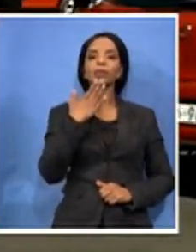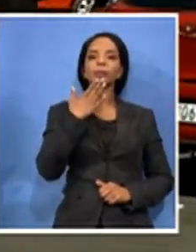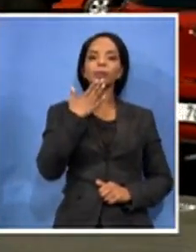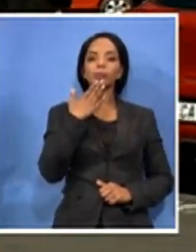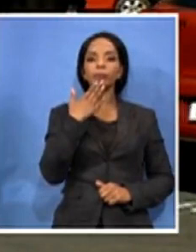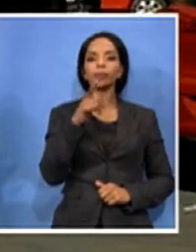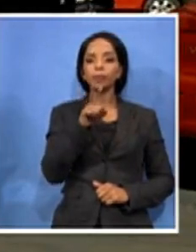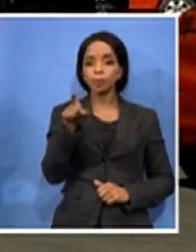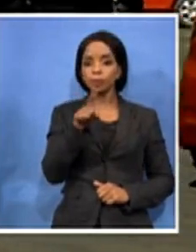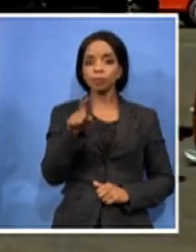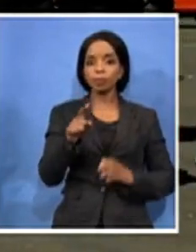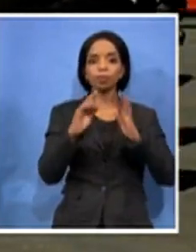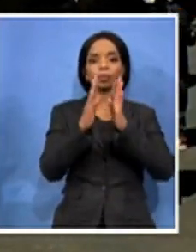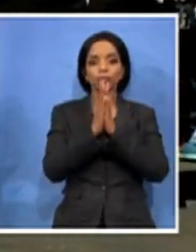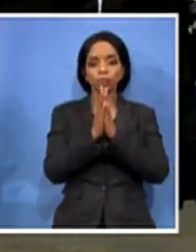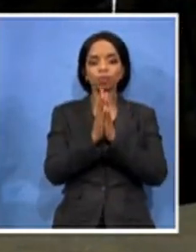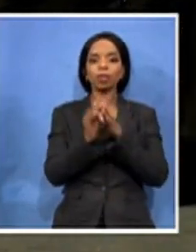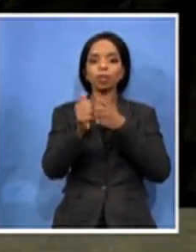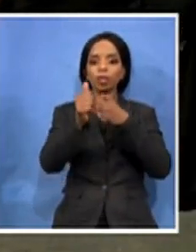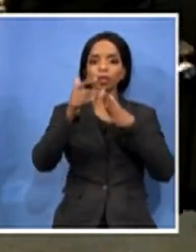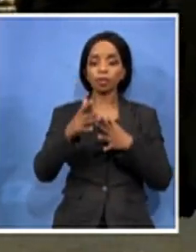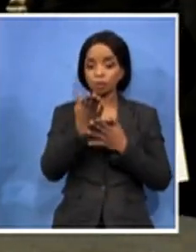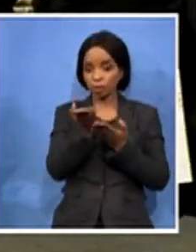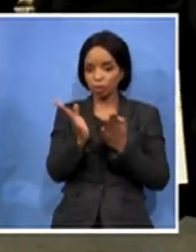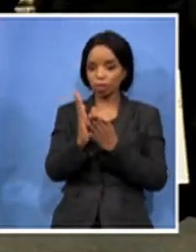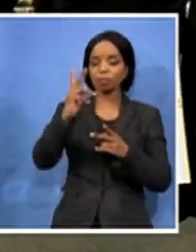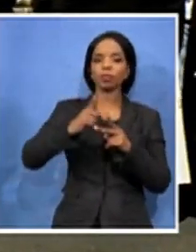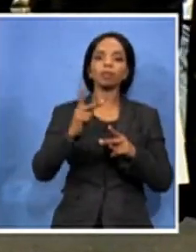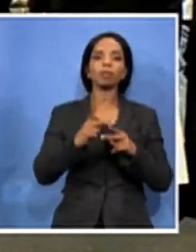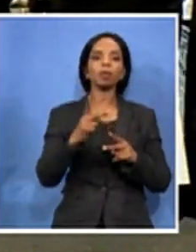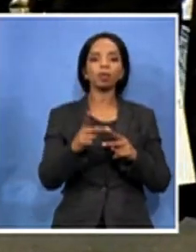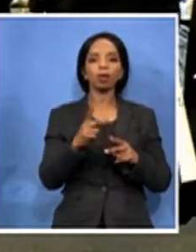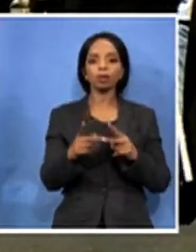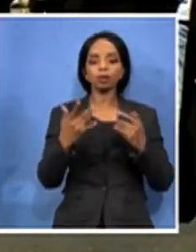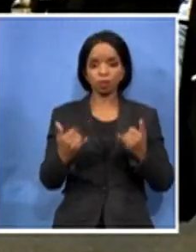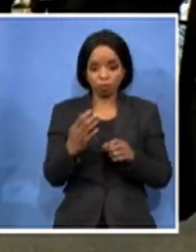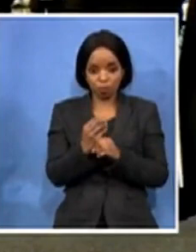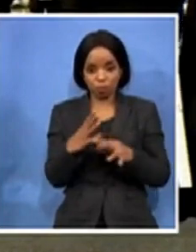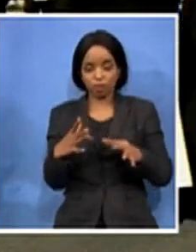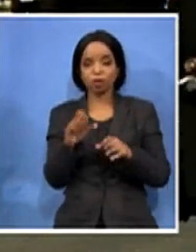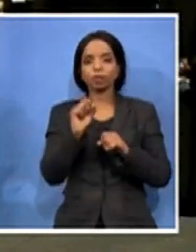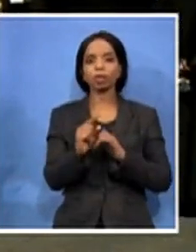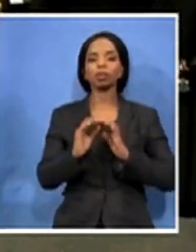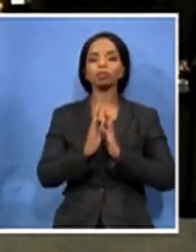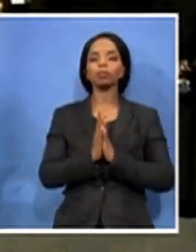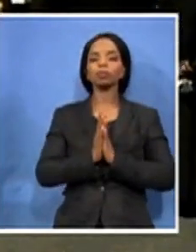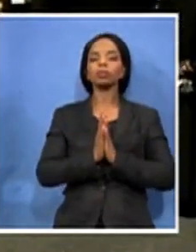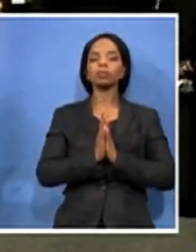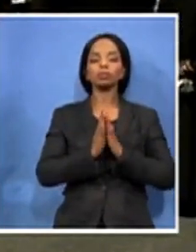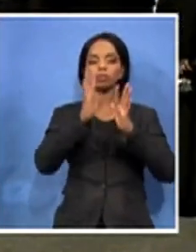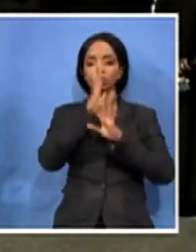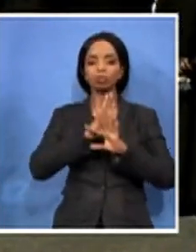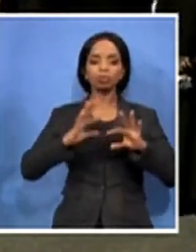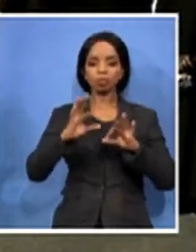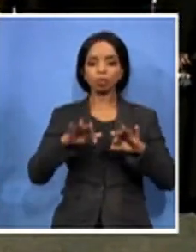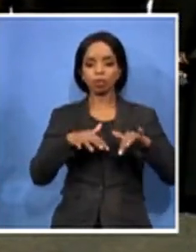preparing to engage in that silent prayer and protest. Some of them carrying banners saying that corruption kills the